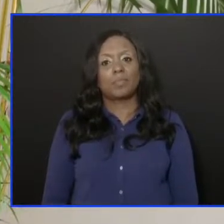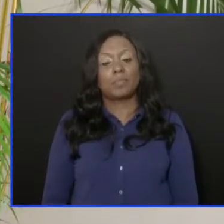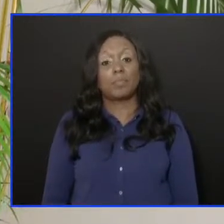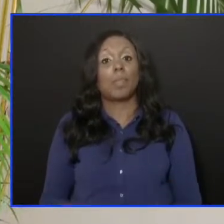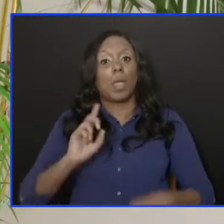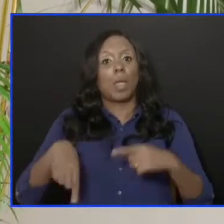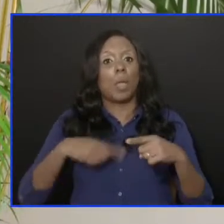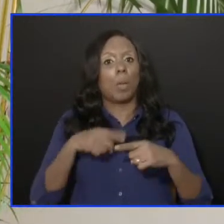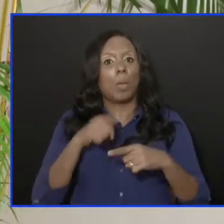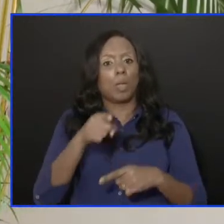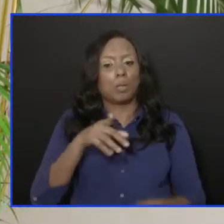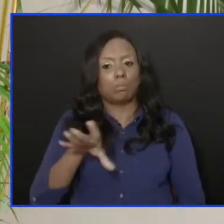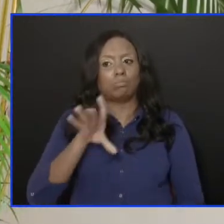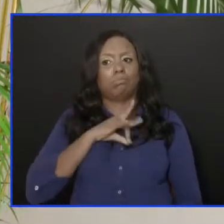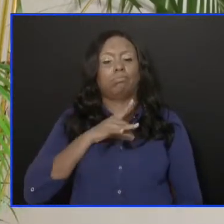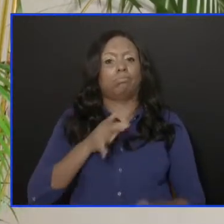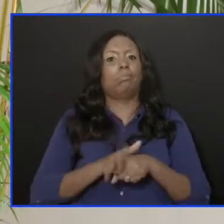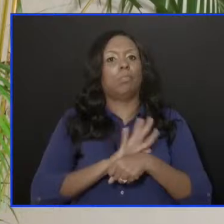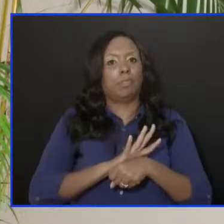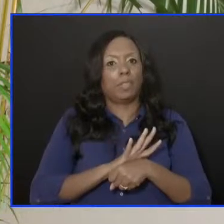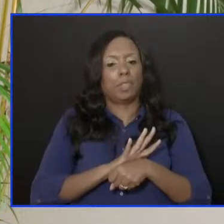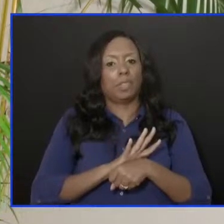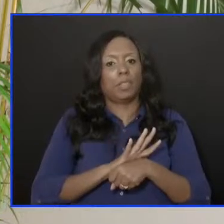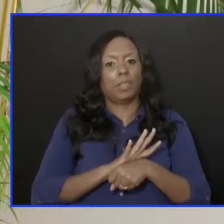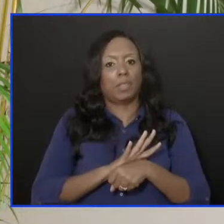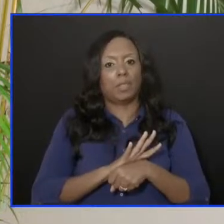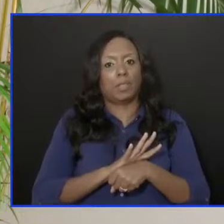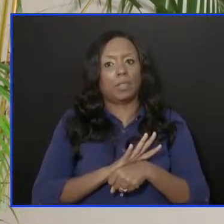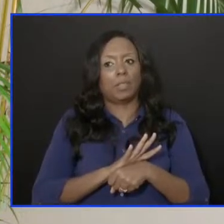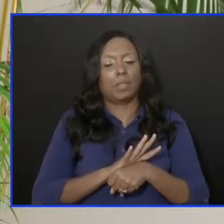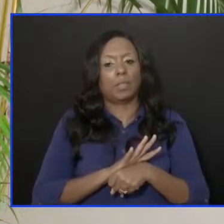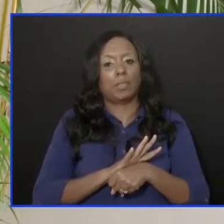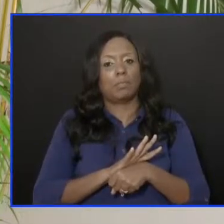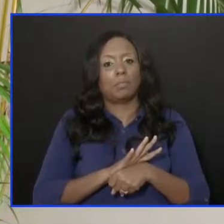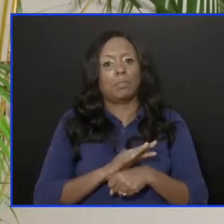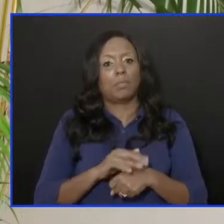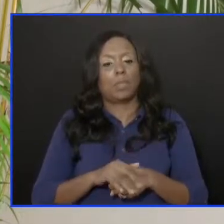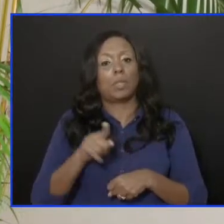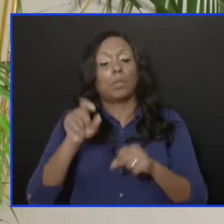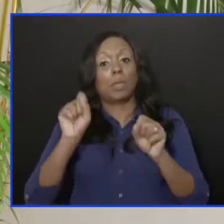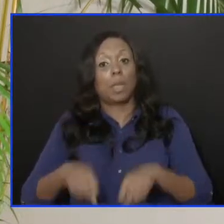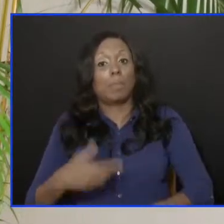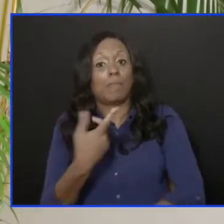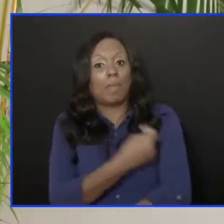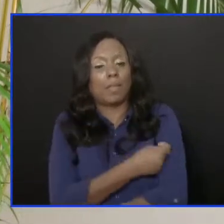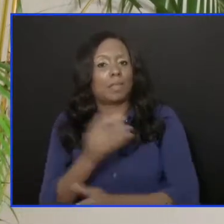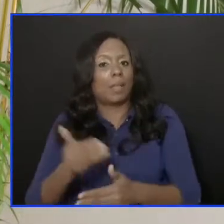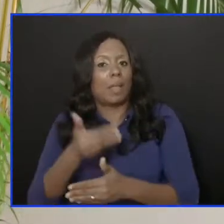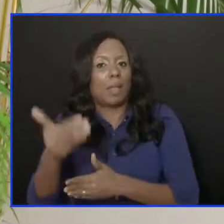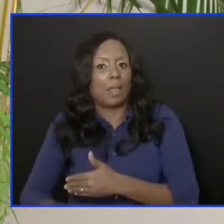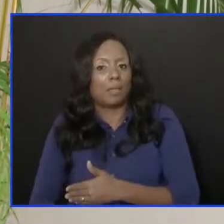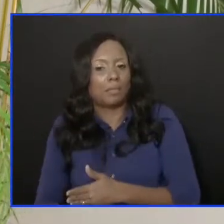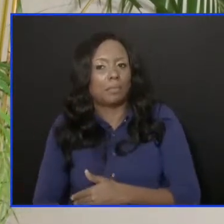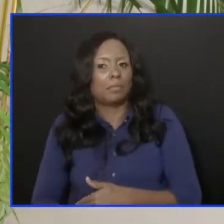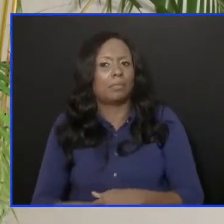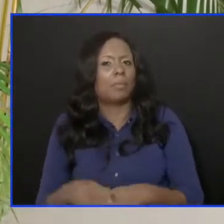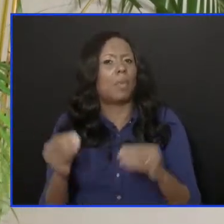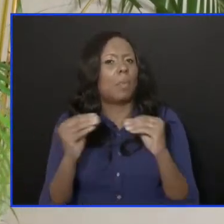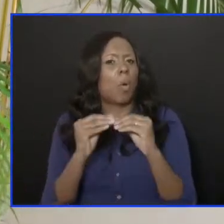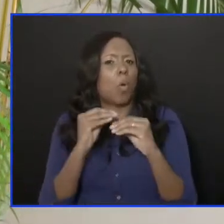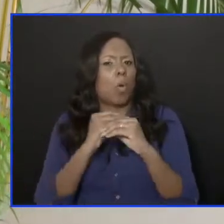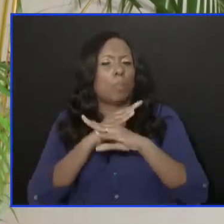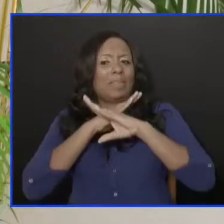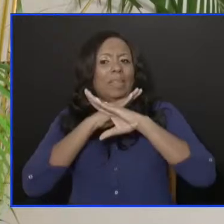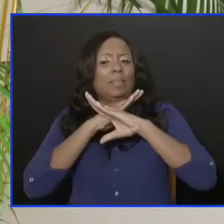have COVID, you are to be vaccinated after that. It gives you further protection, because what